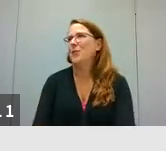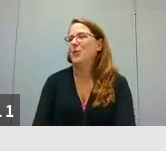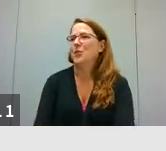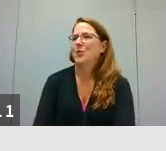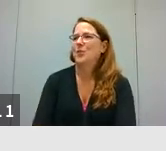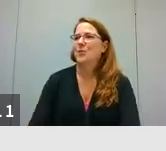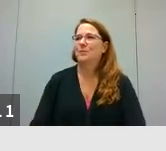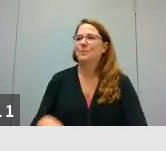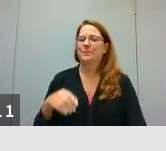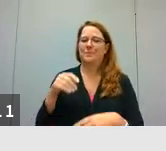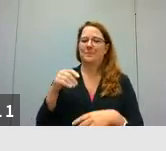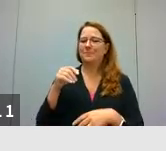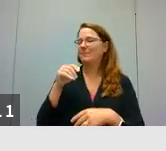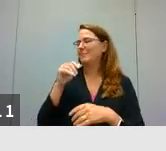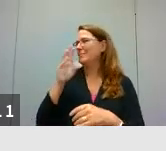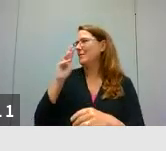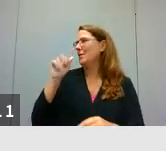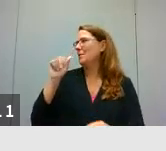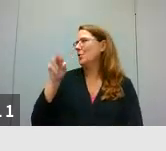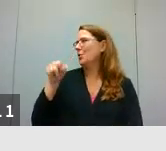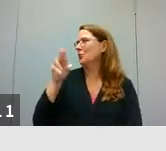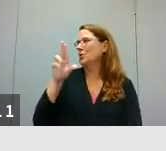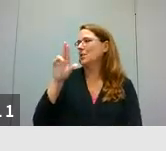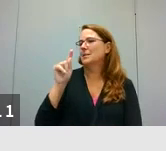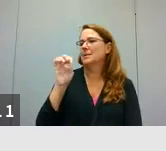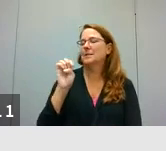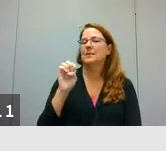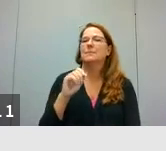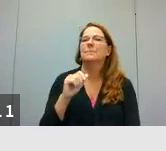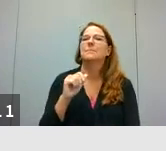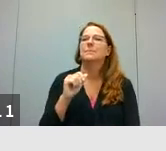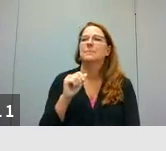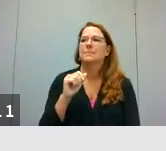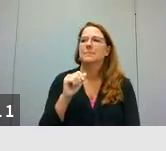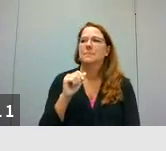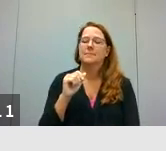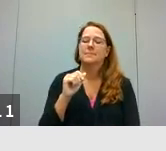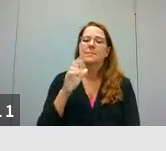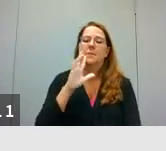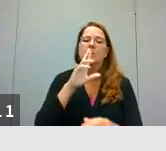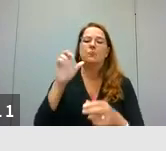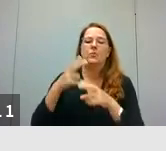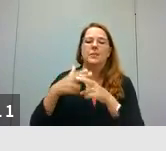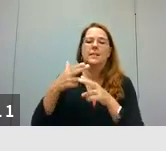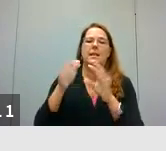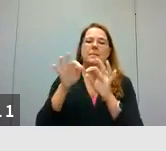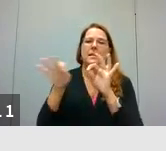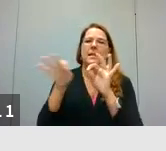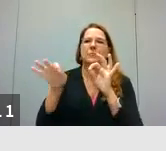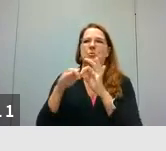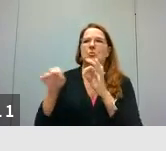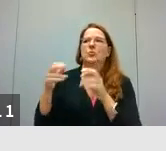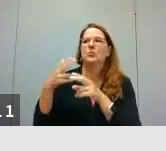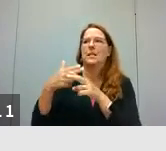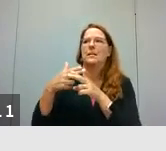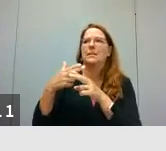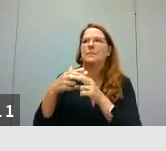to withdraw closed captioning permission from communique because that's who I have. I'm gonna rename them. Right.